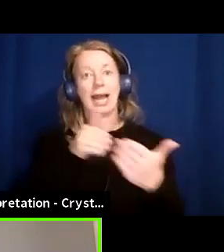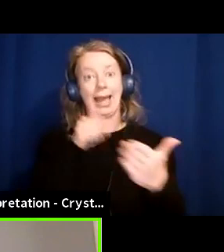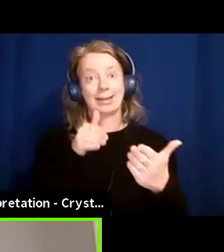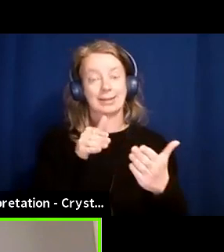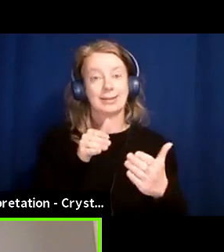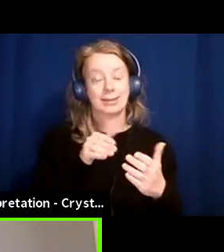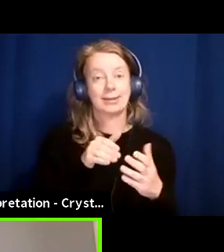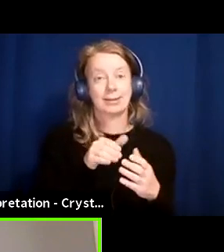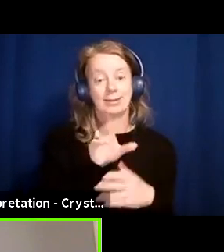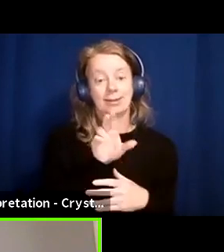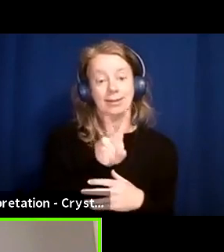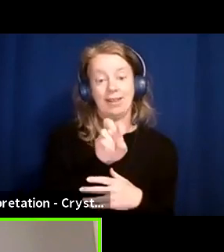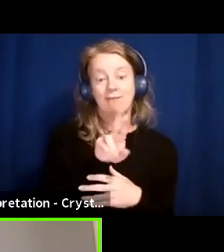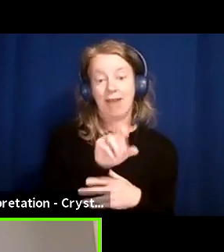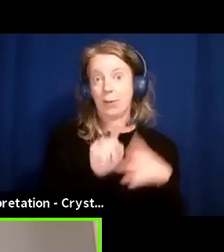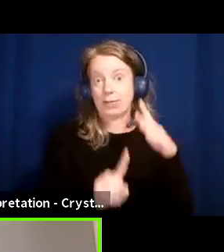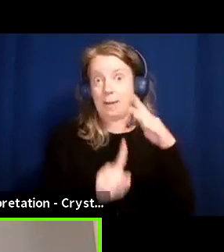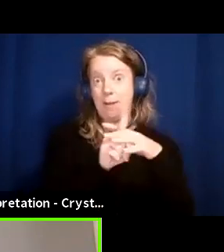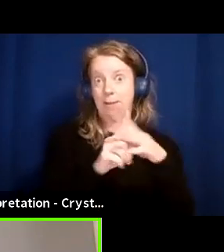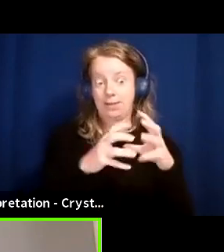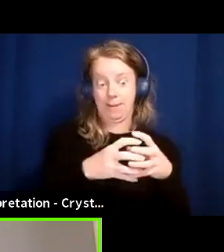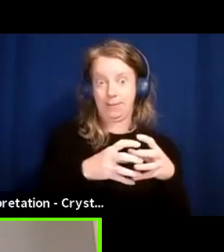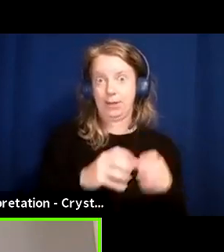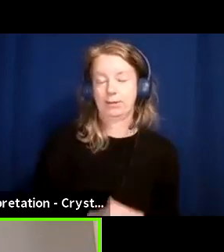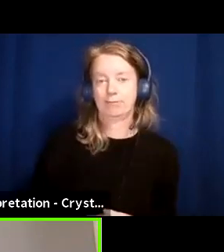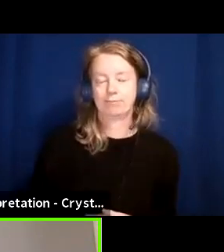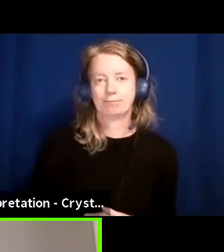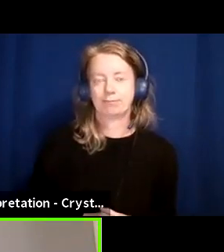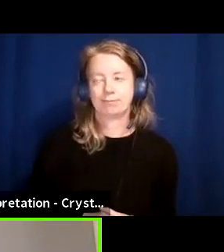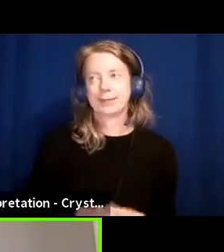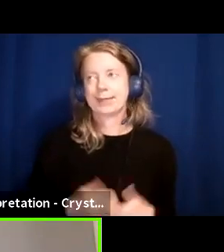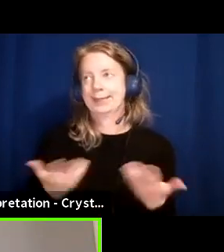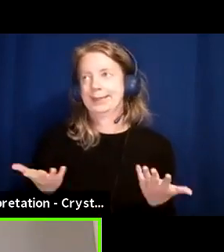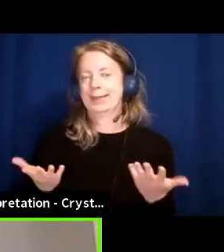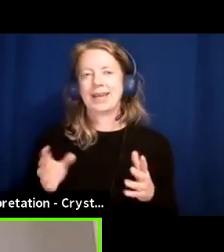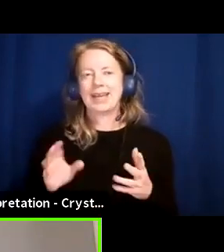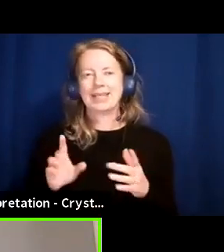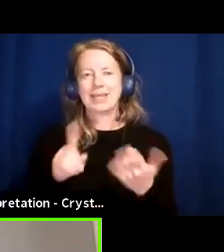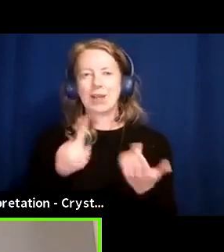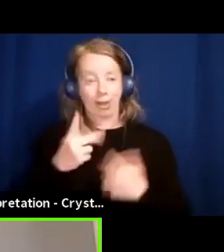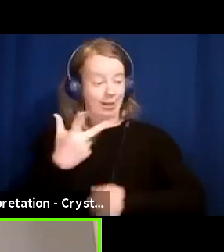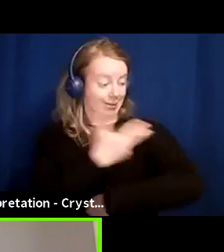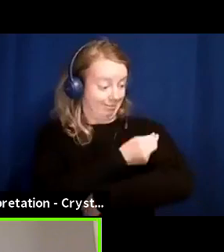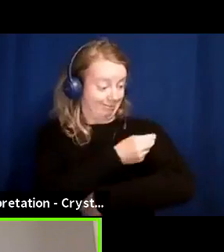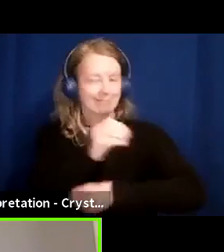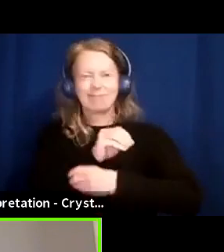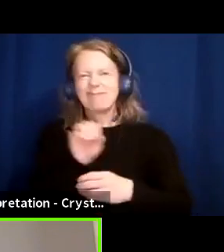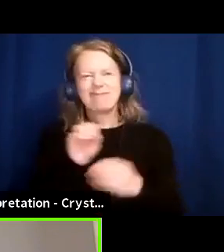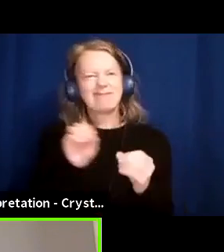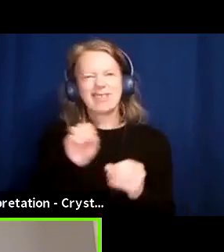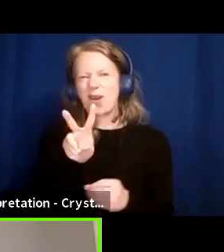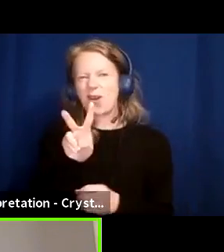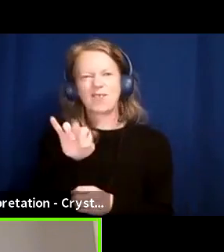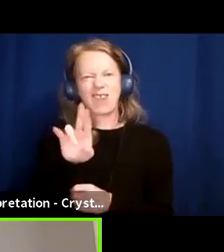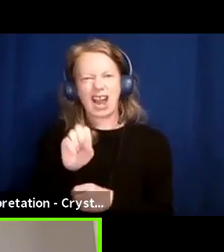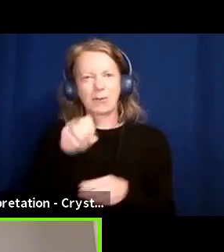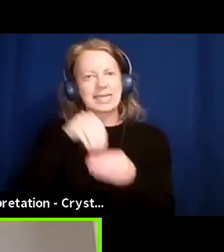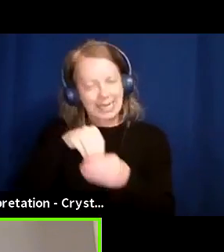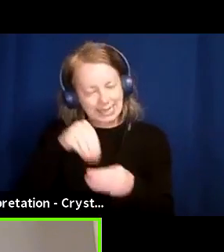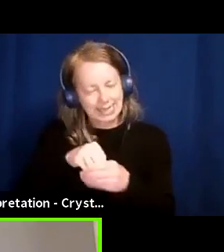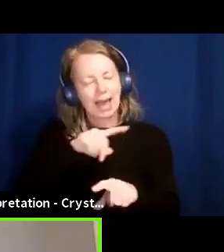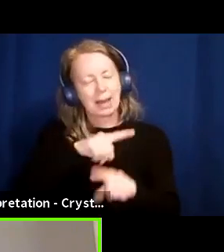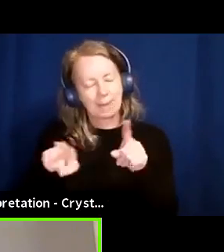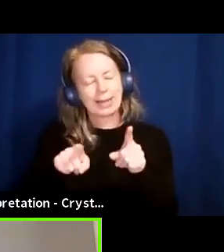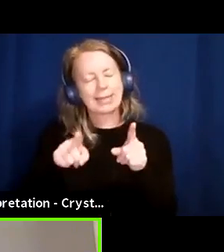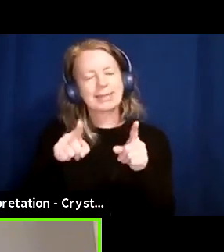there's no, like we said, there's no virus in this. It's just basically a set of instructions that tells our